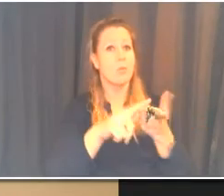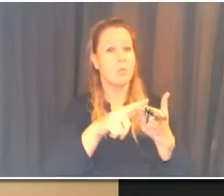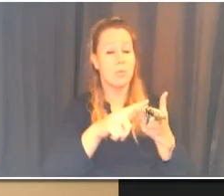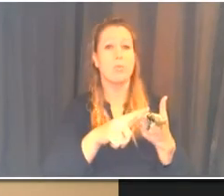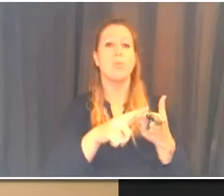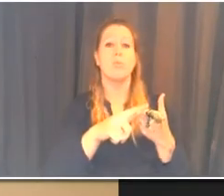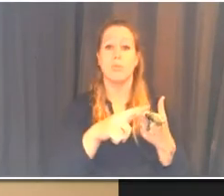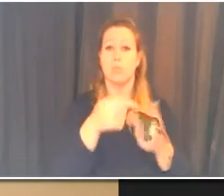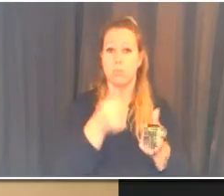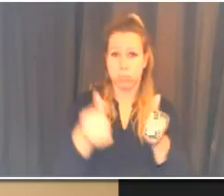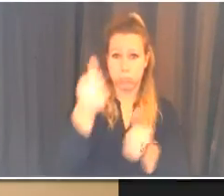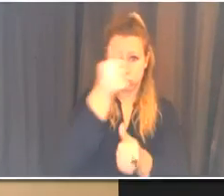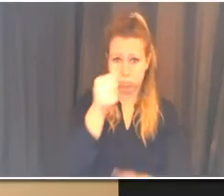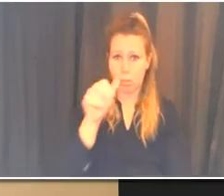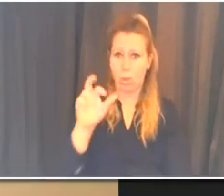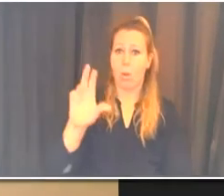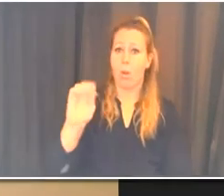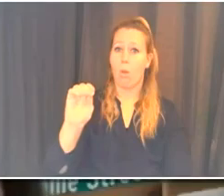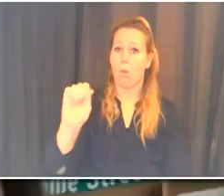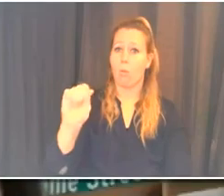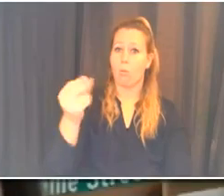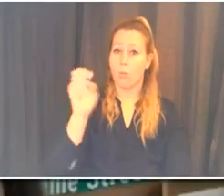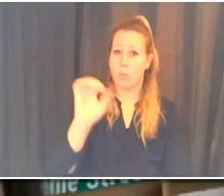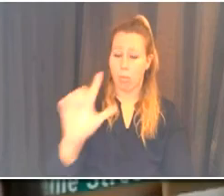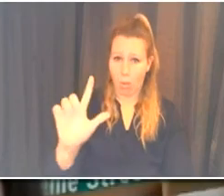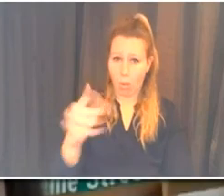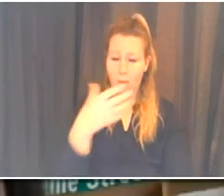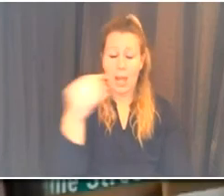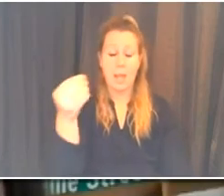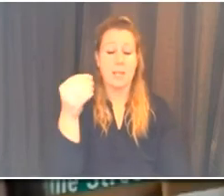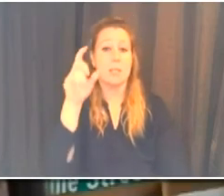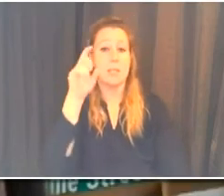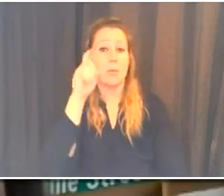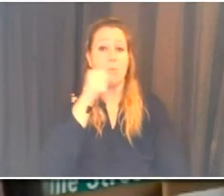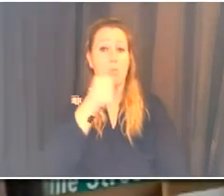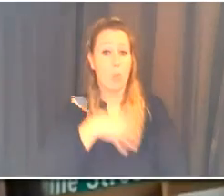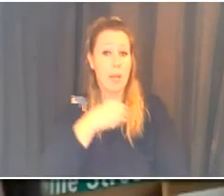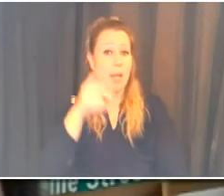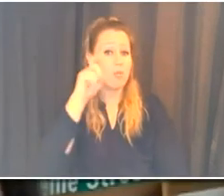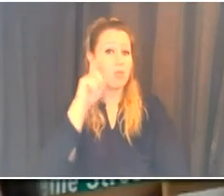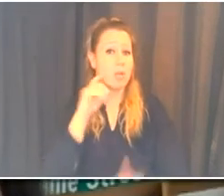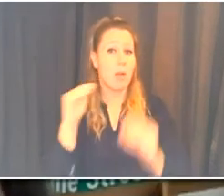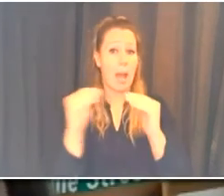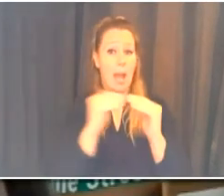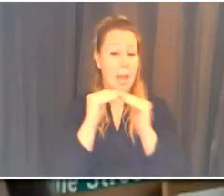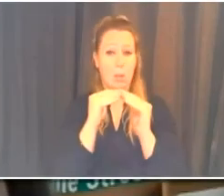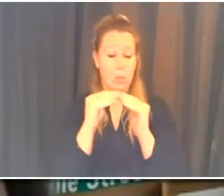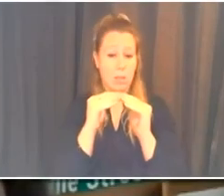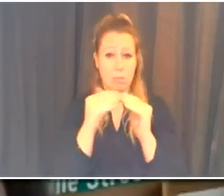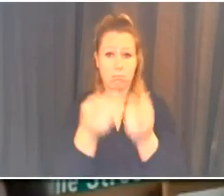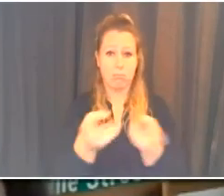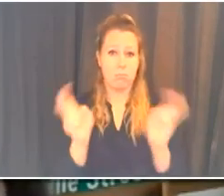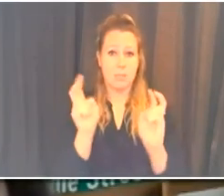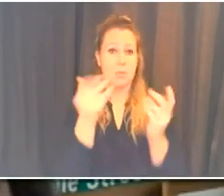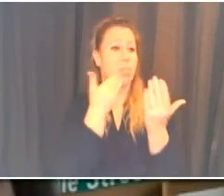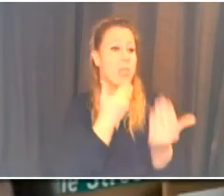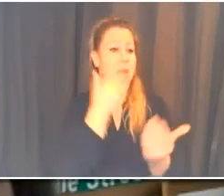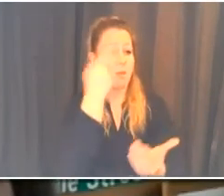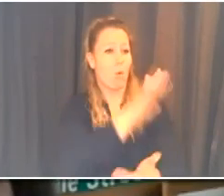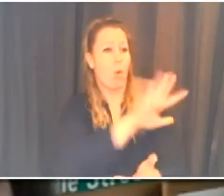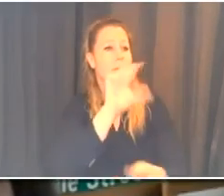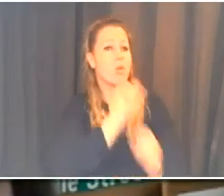pleasure um sharing a hearing with you uh you're just have been extraordinary in making sure that